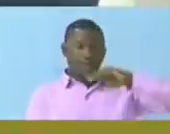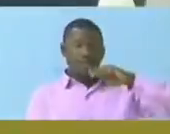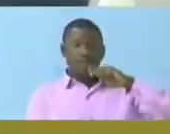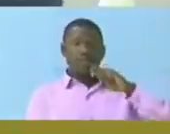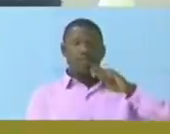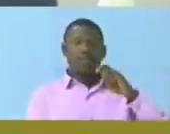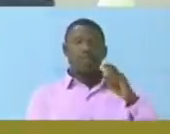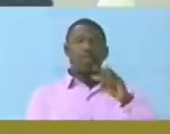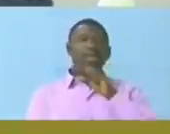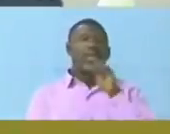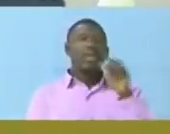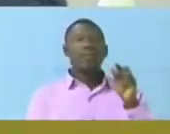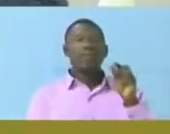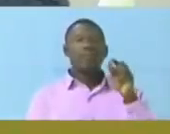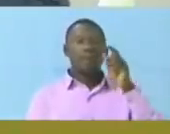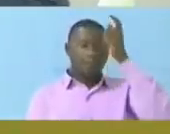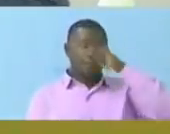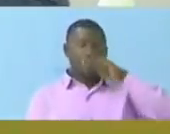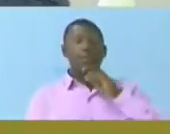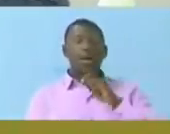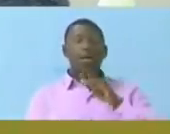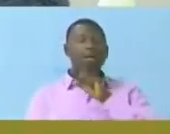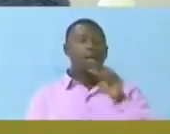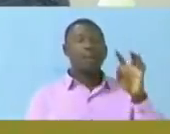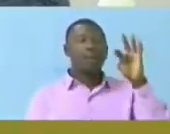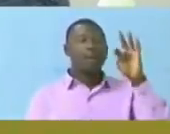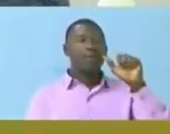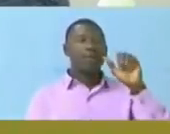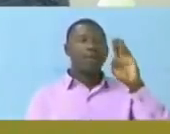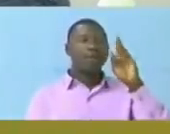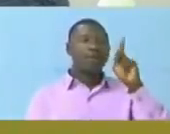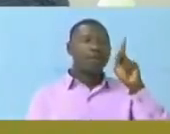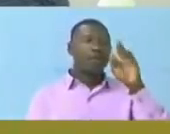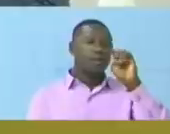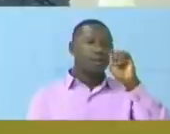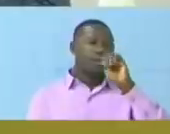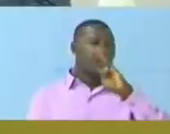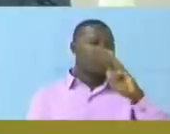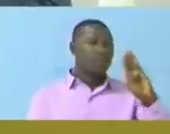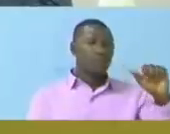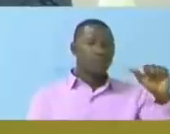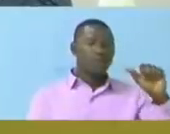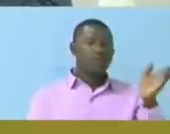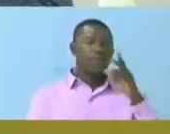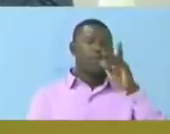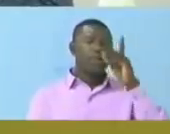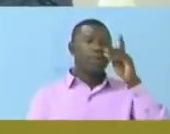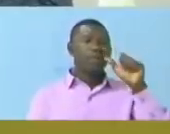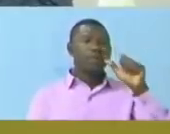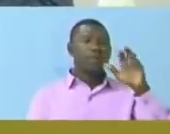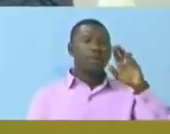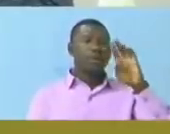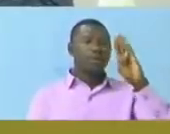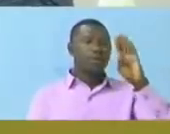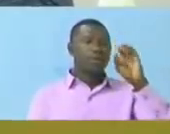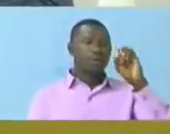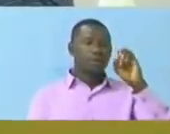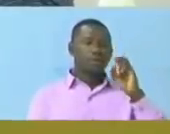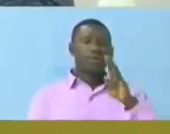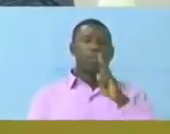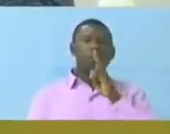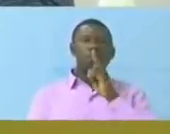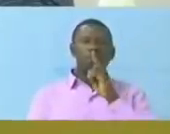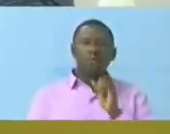mayor signed panel on Toyala, well, Chief Superintendent of Police Fakir Badabo. Well, I signed it Toyala. To whom was